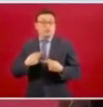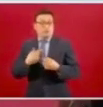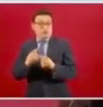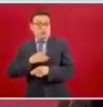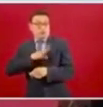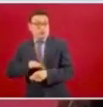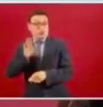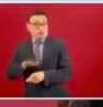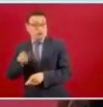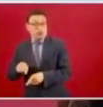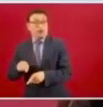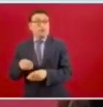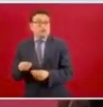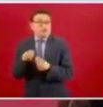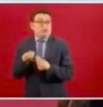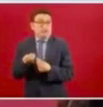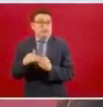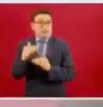Mexico